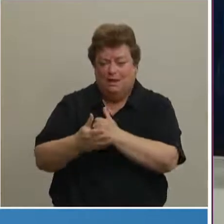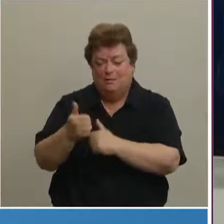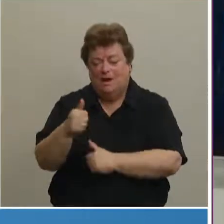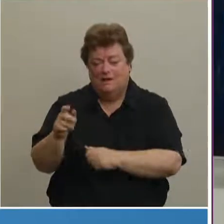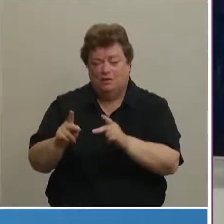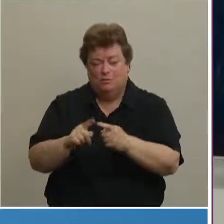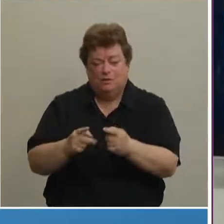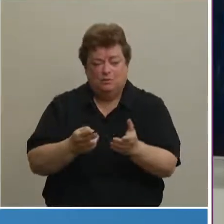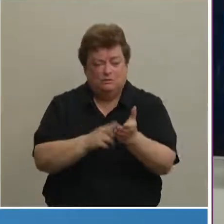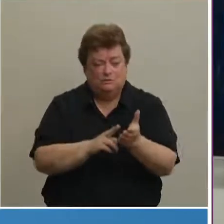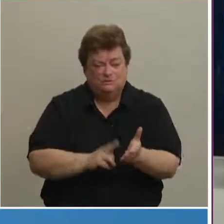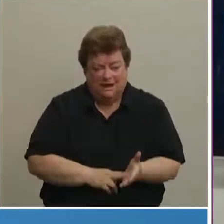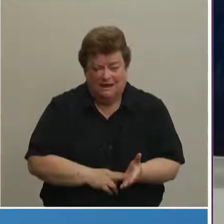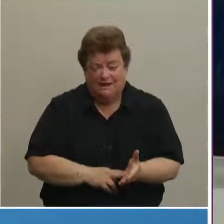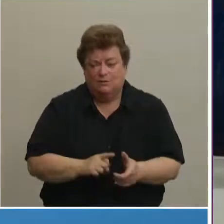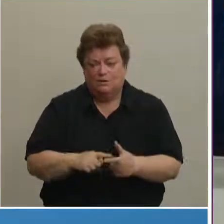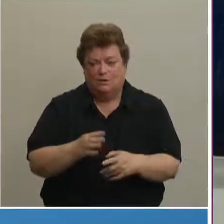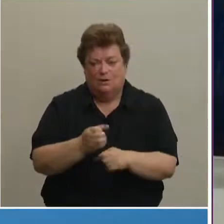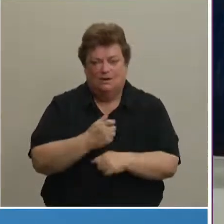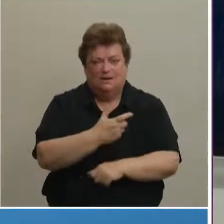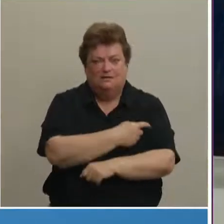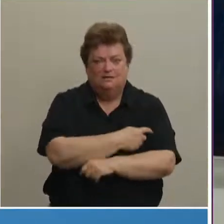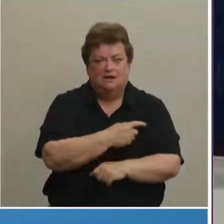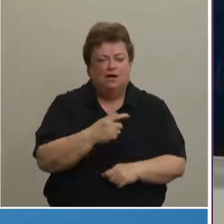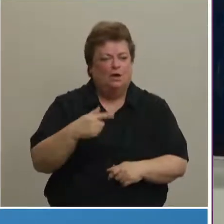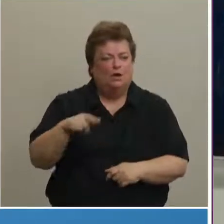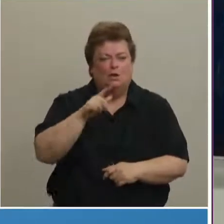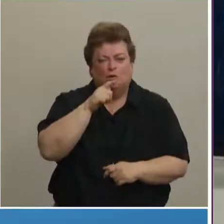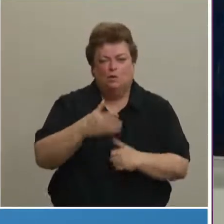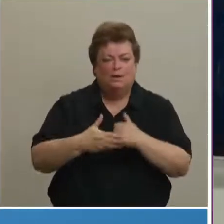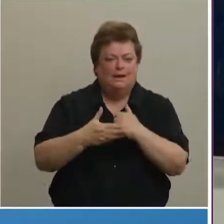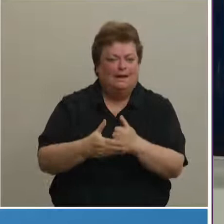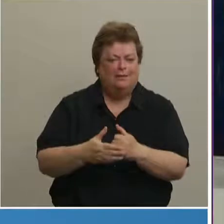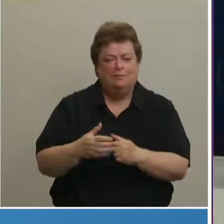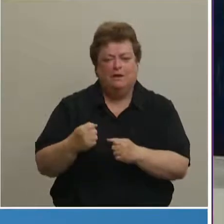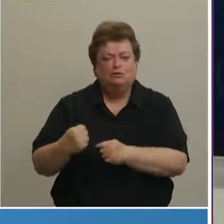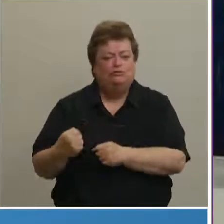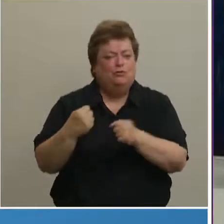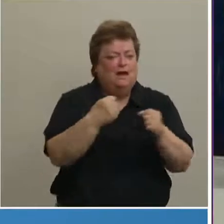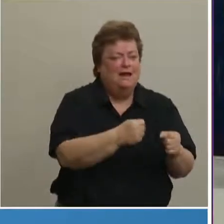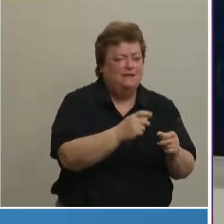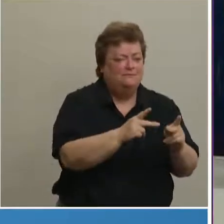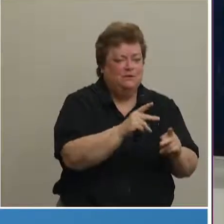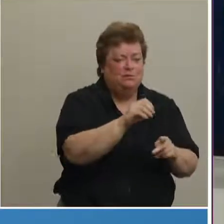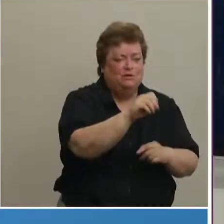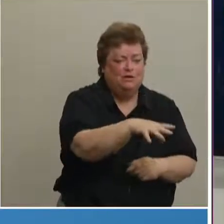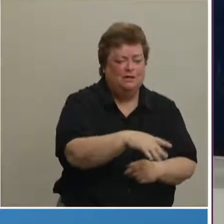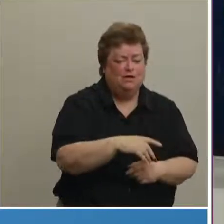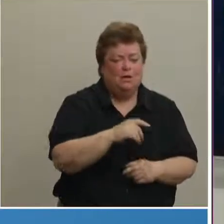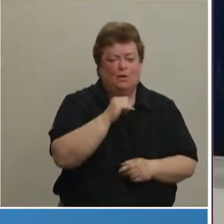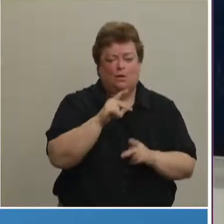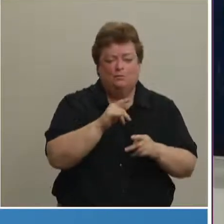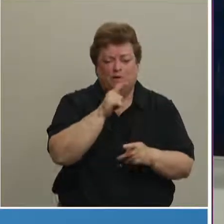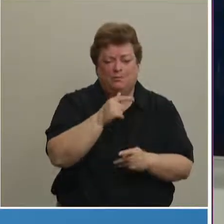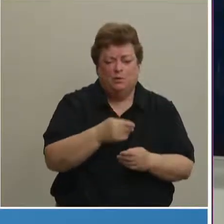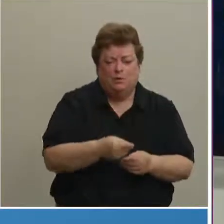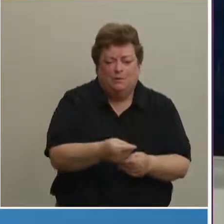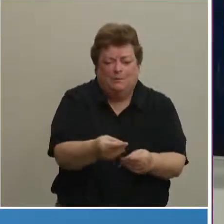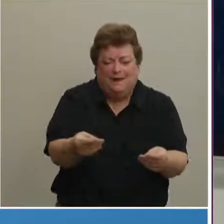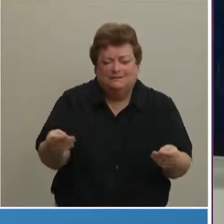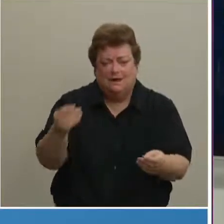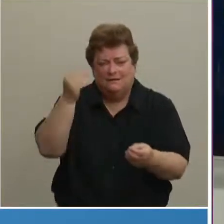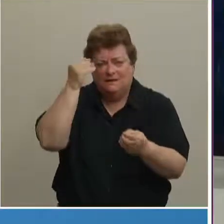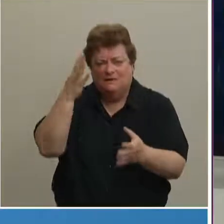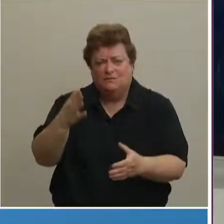It was the help of people who carpooled. It was the help of people who passed along a flyer or shared a social